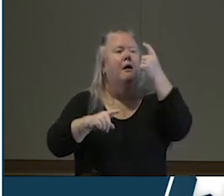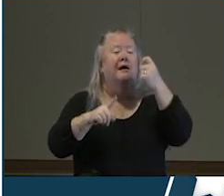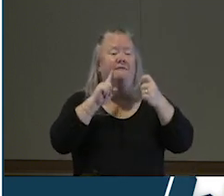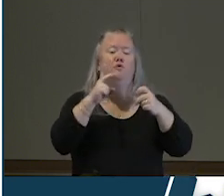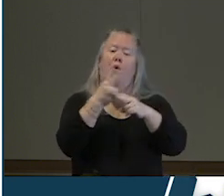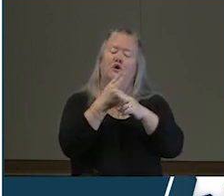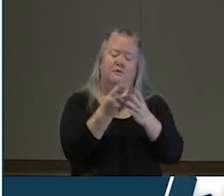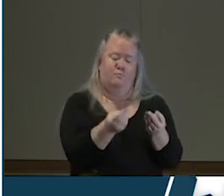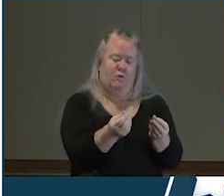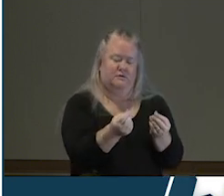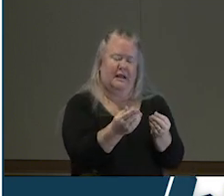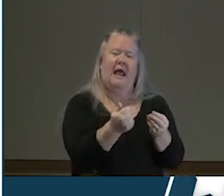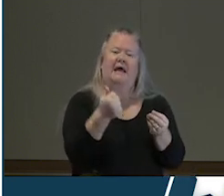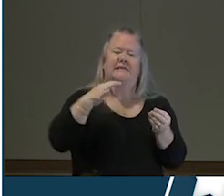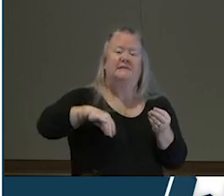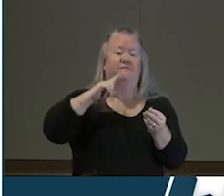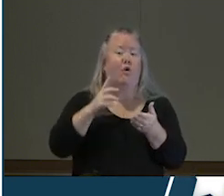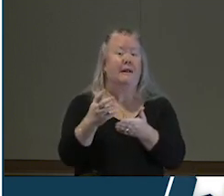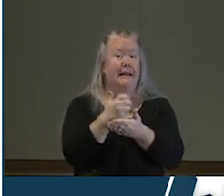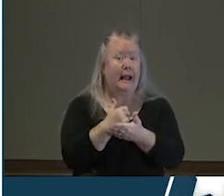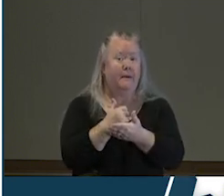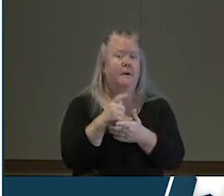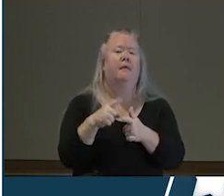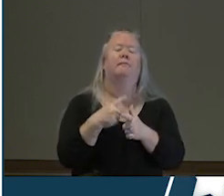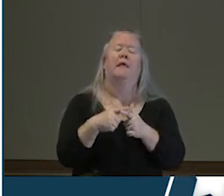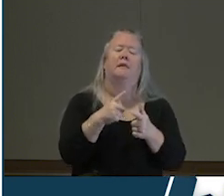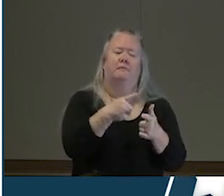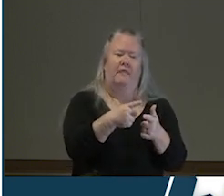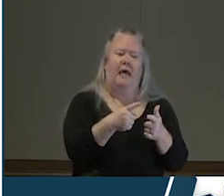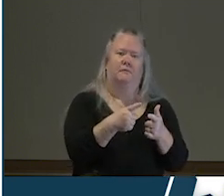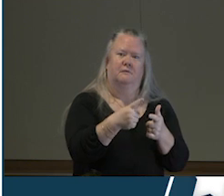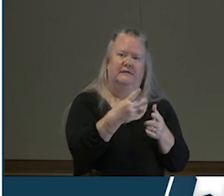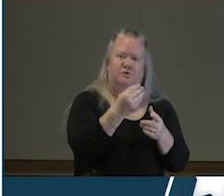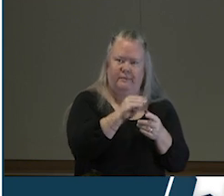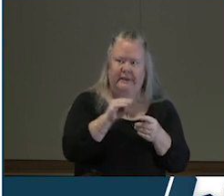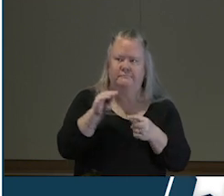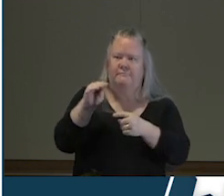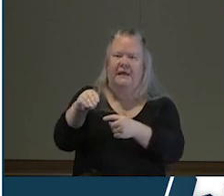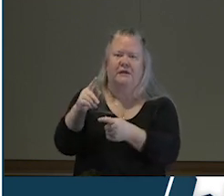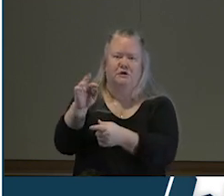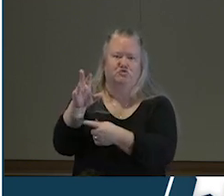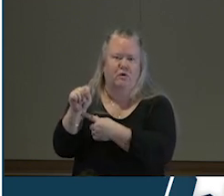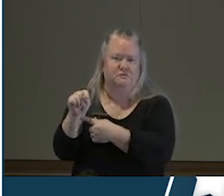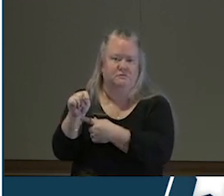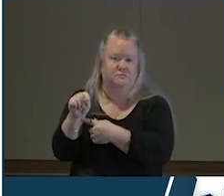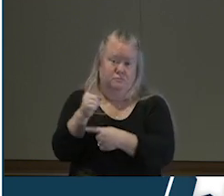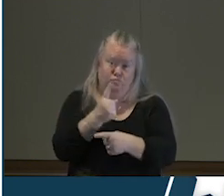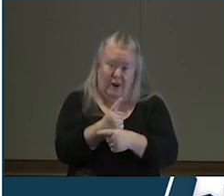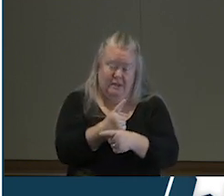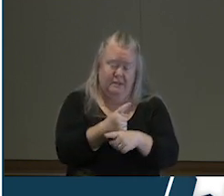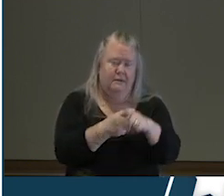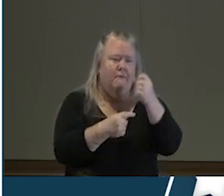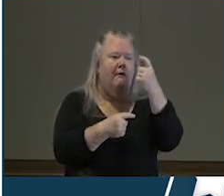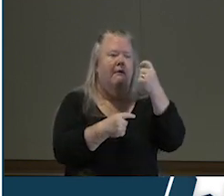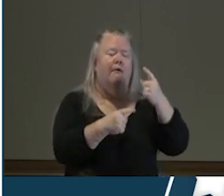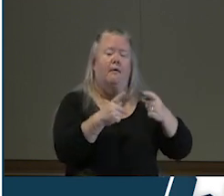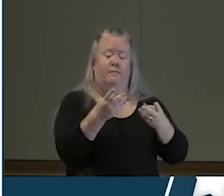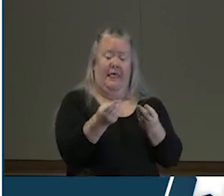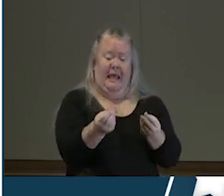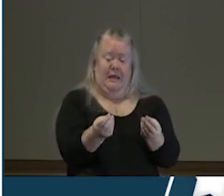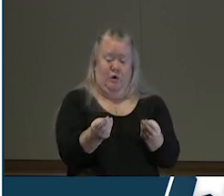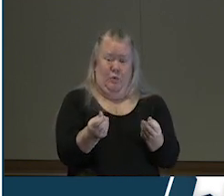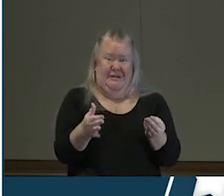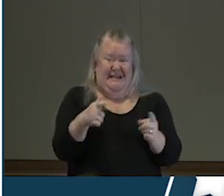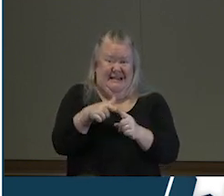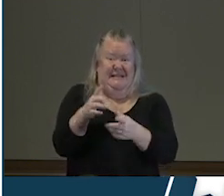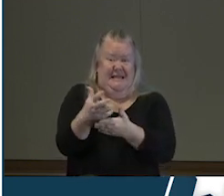use real estate as an asset for income, then we need that real estate in the trust, right? So that the real estate's